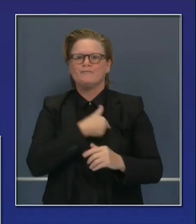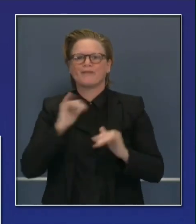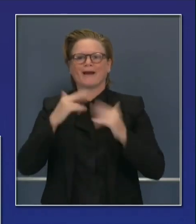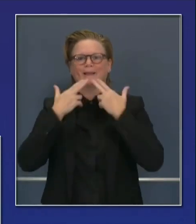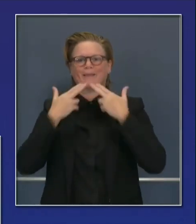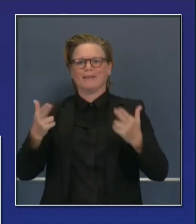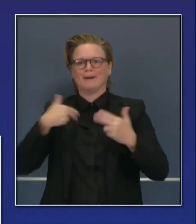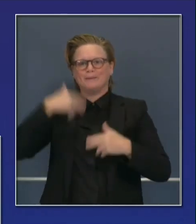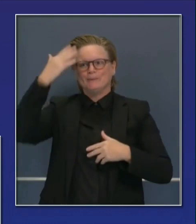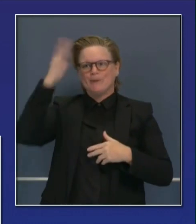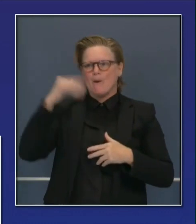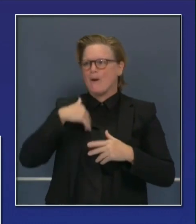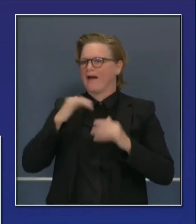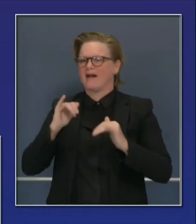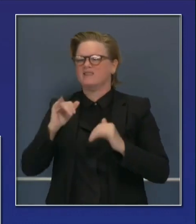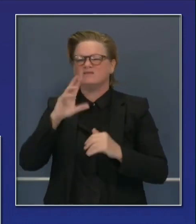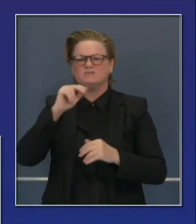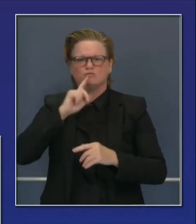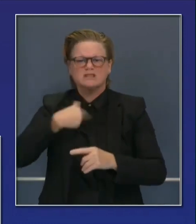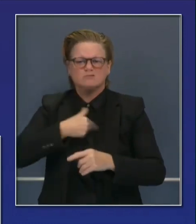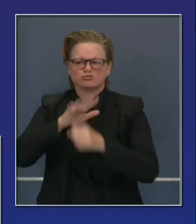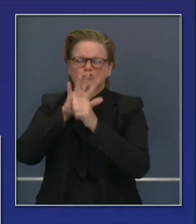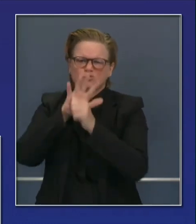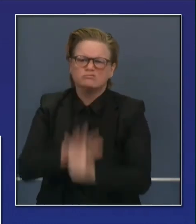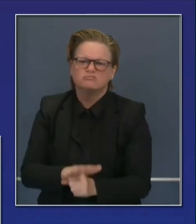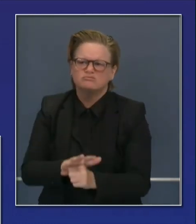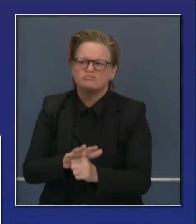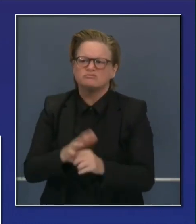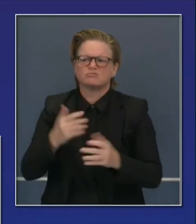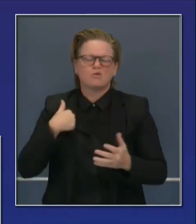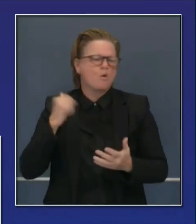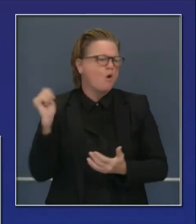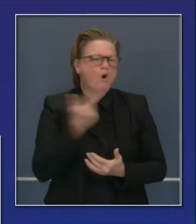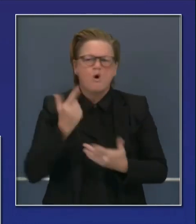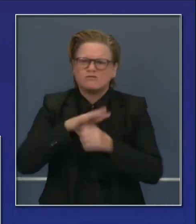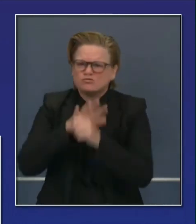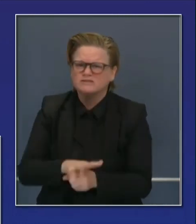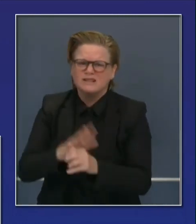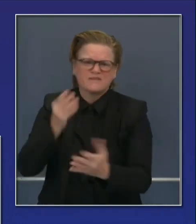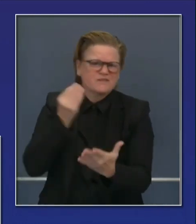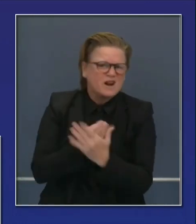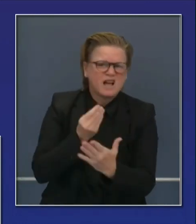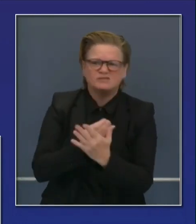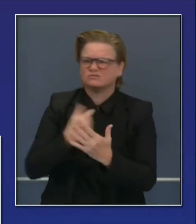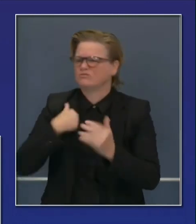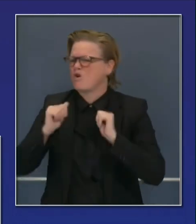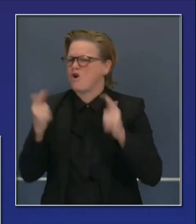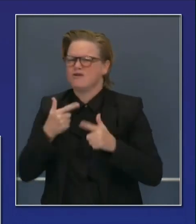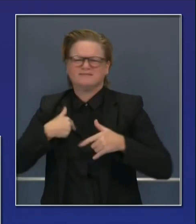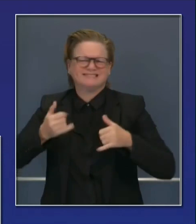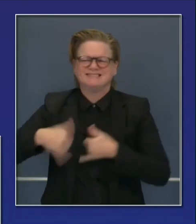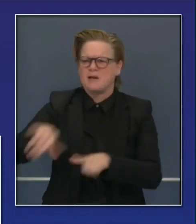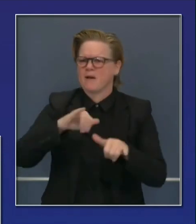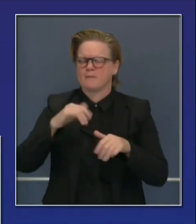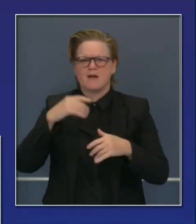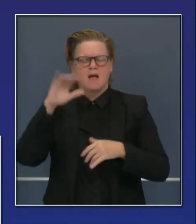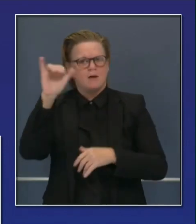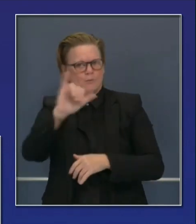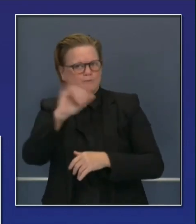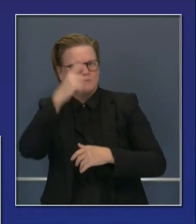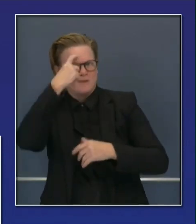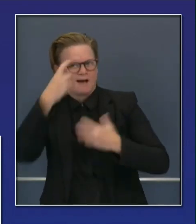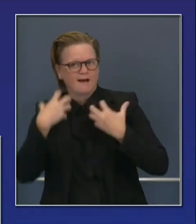mental stress that all of us are under, not just the financial distress that many are under, and more still with